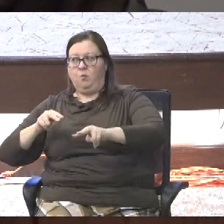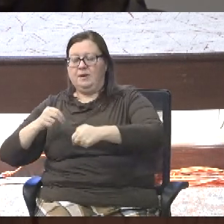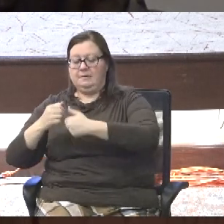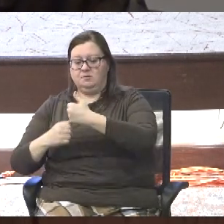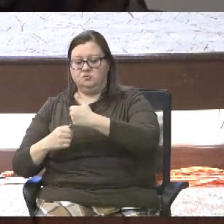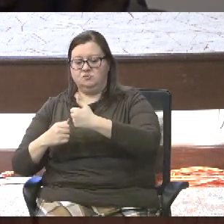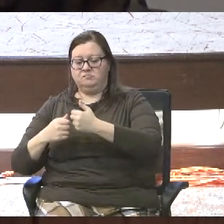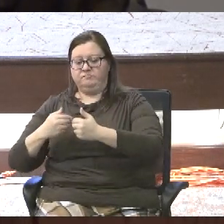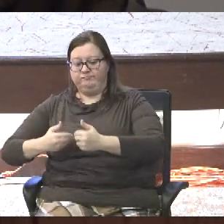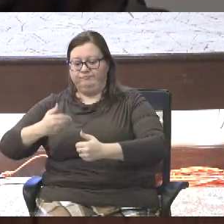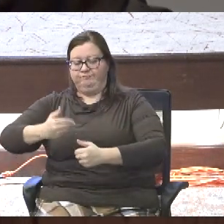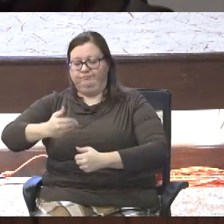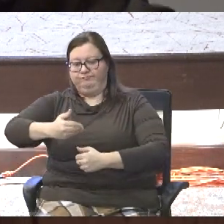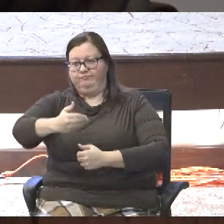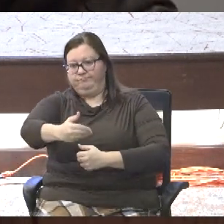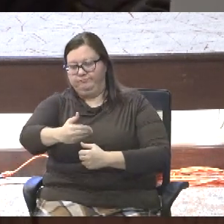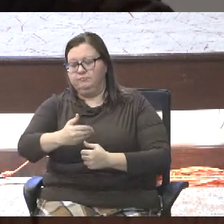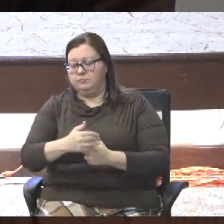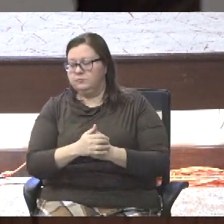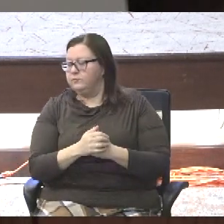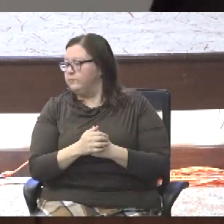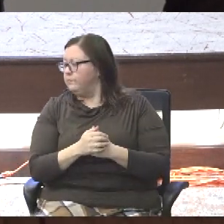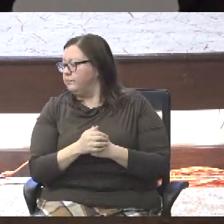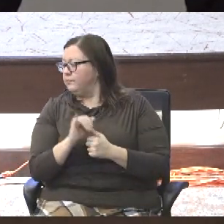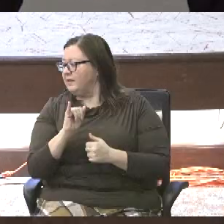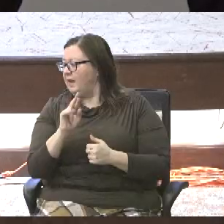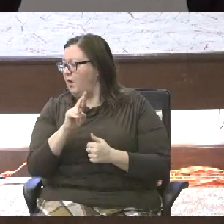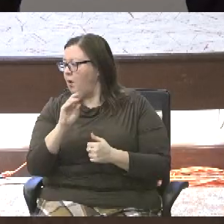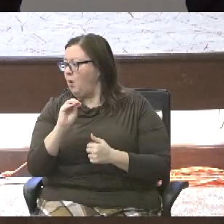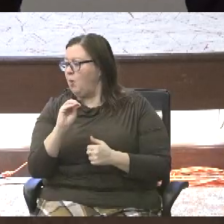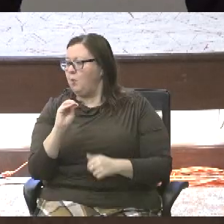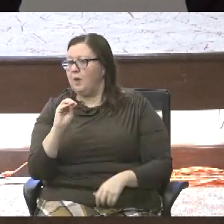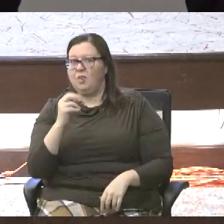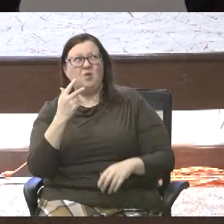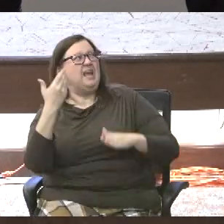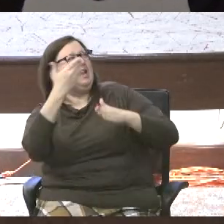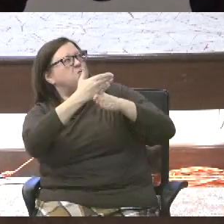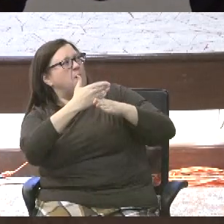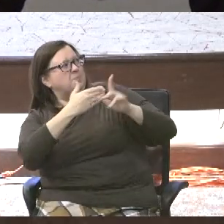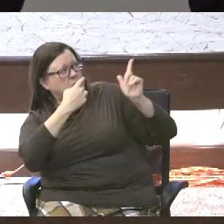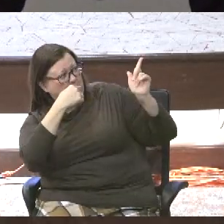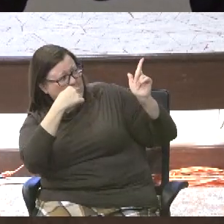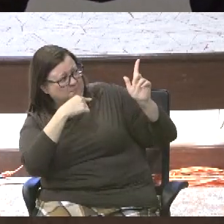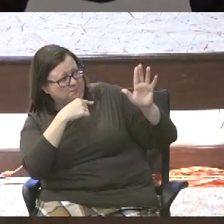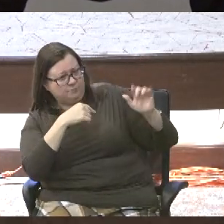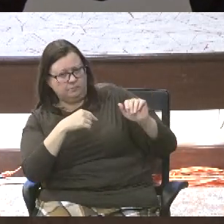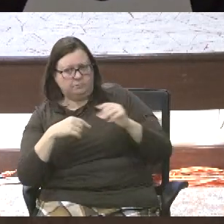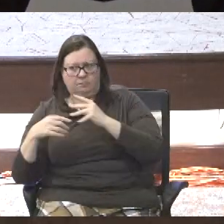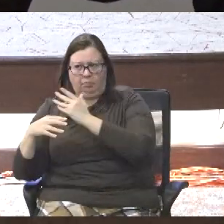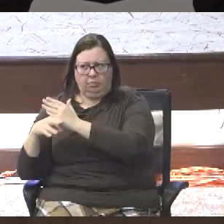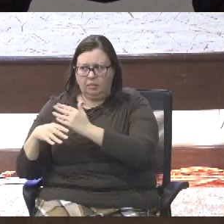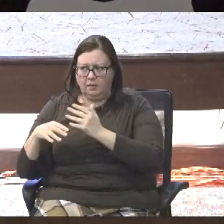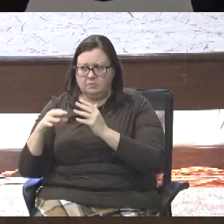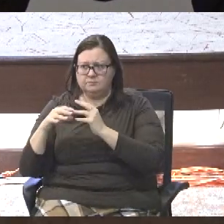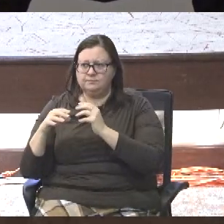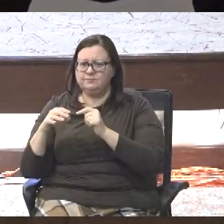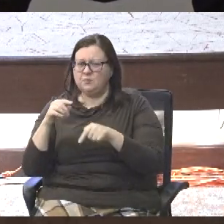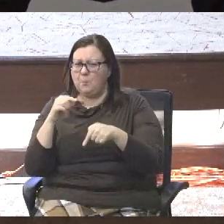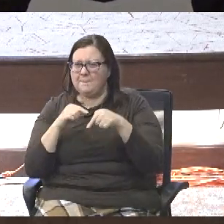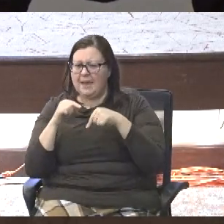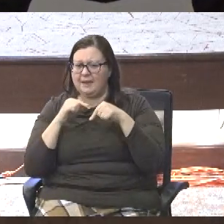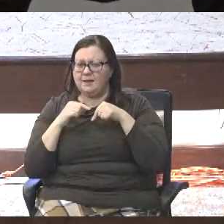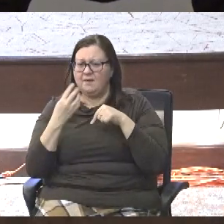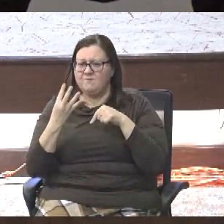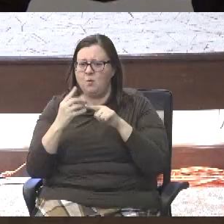step along the way. IR 003 provides an update. So, Yes, sir. City Manager Ford, back to that one, there's 4